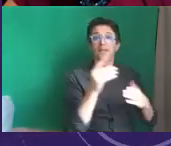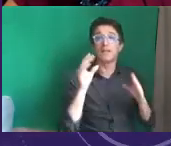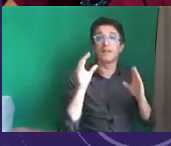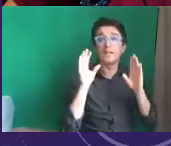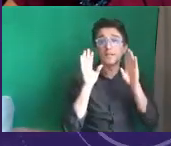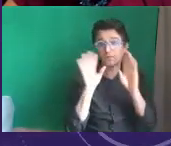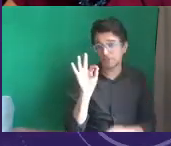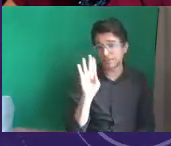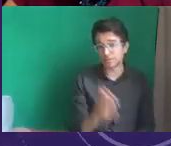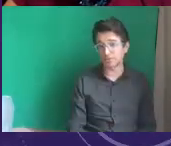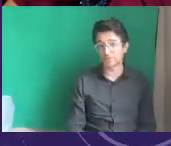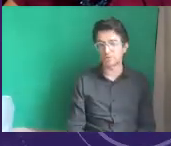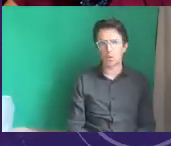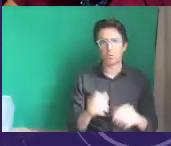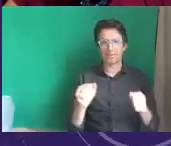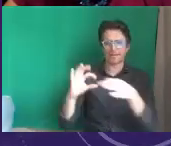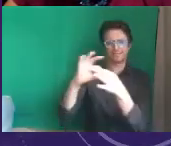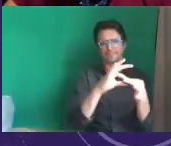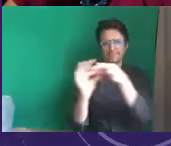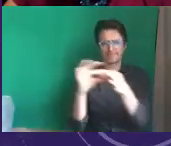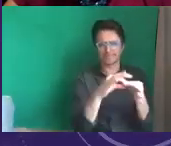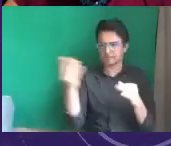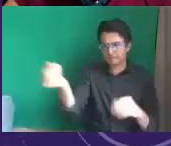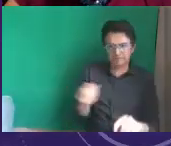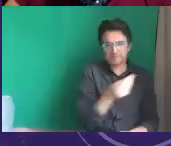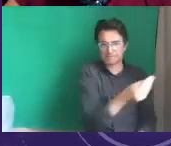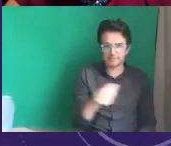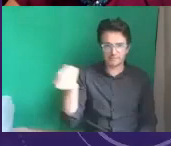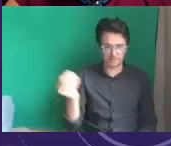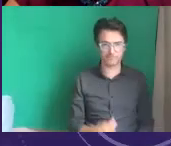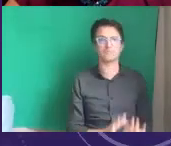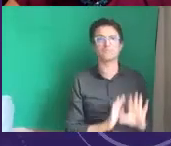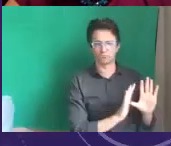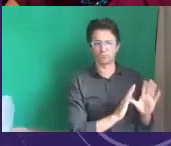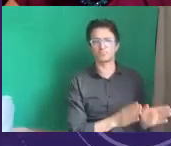even for like Instagram Story and Instagram TV. So,